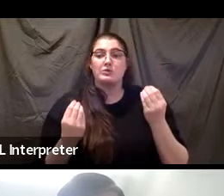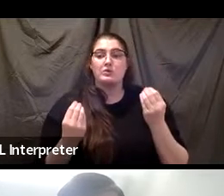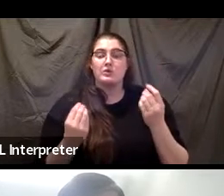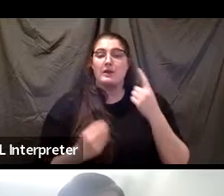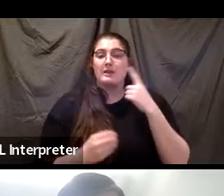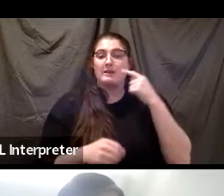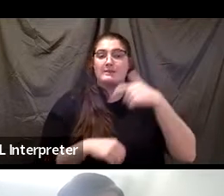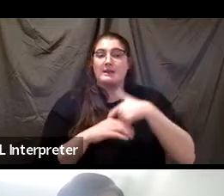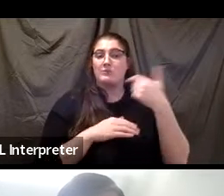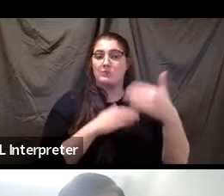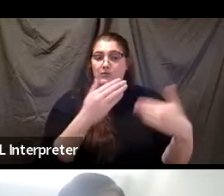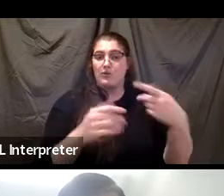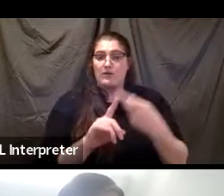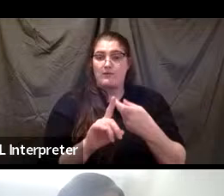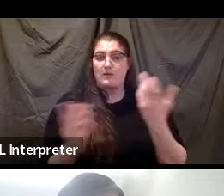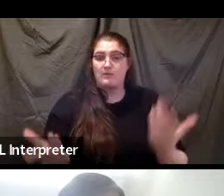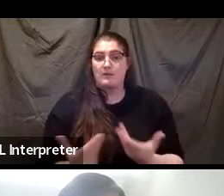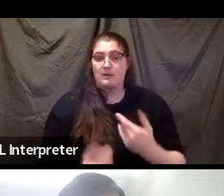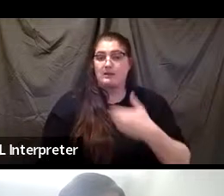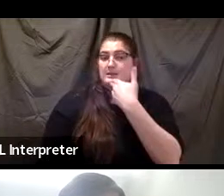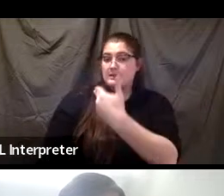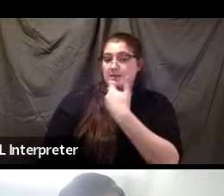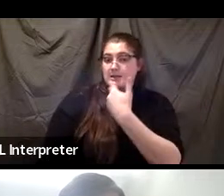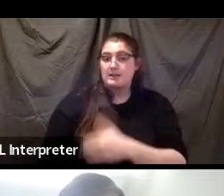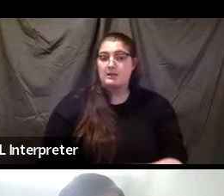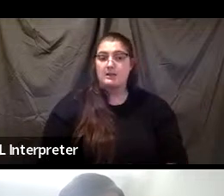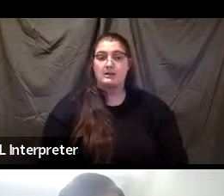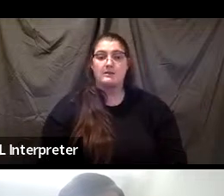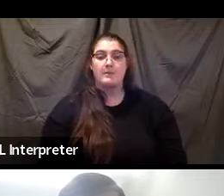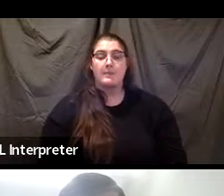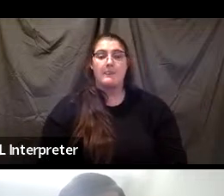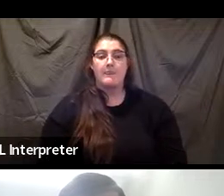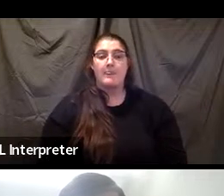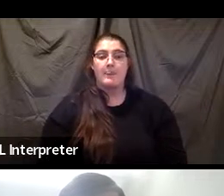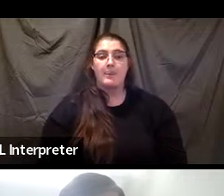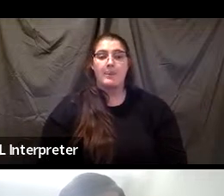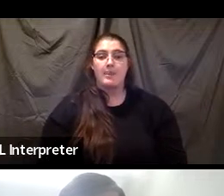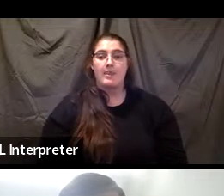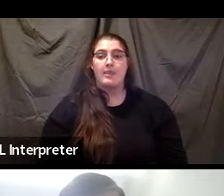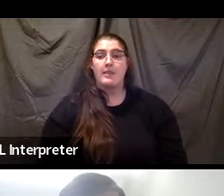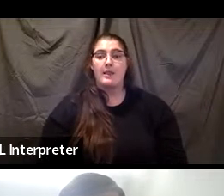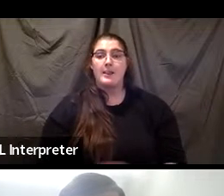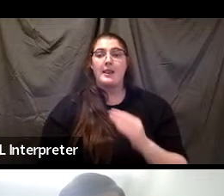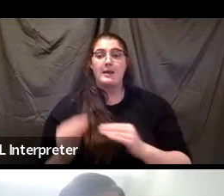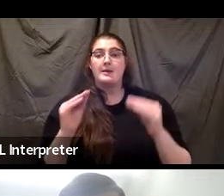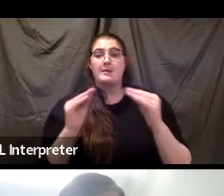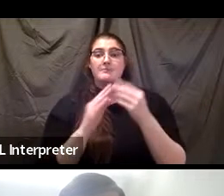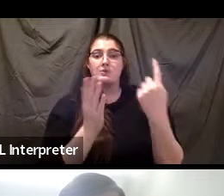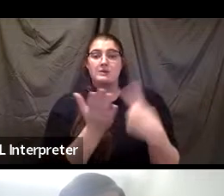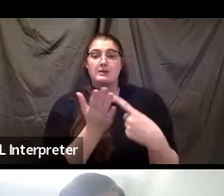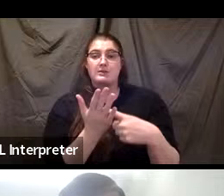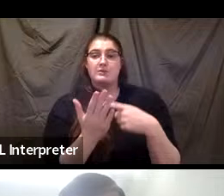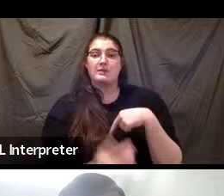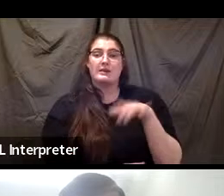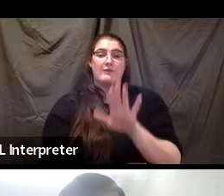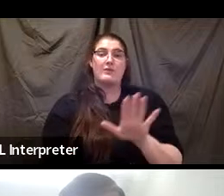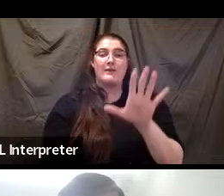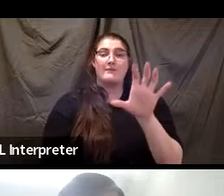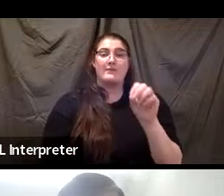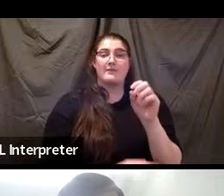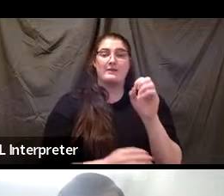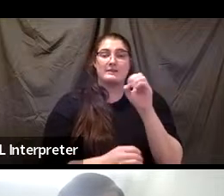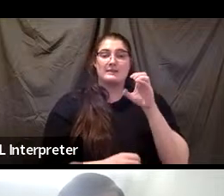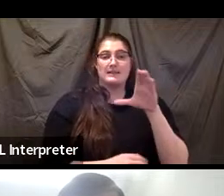on from this. Thank you. We're trying. Any more discussion on this matter? We have about 50 seconds